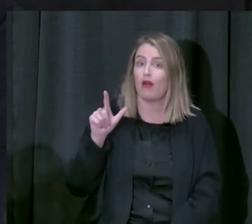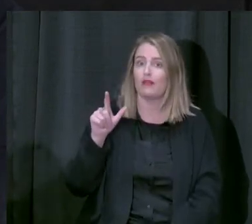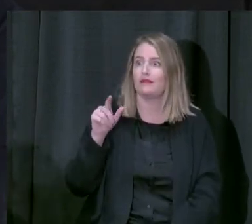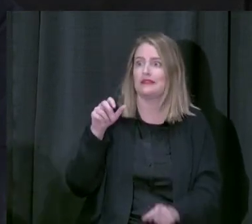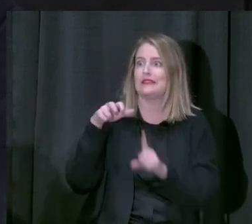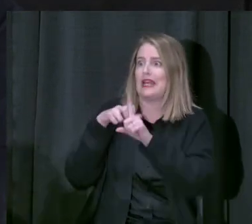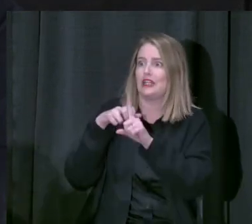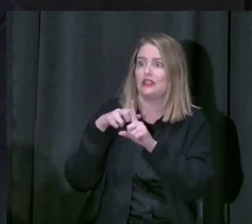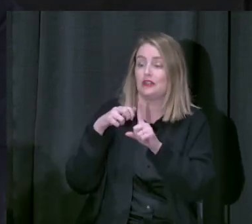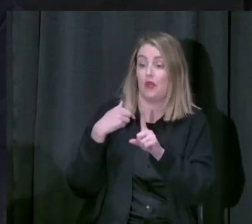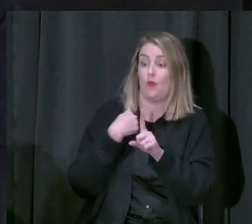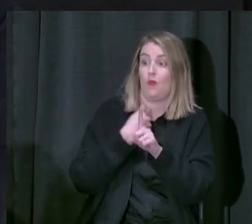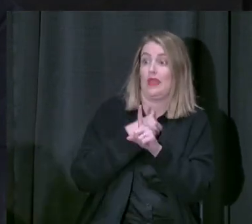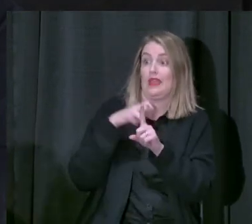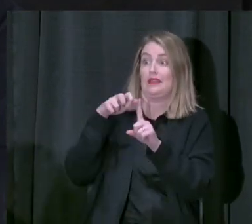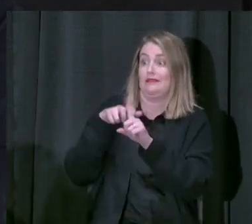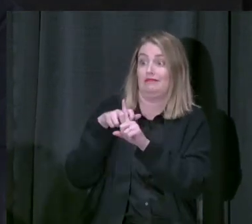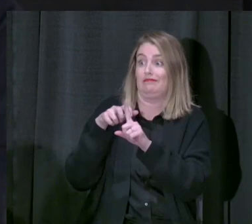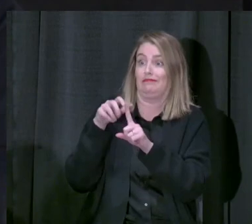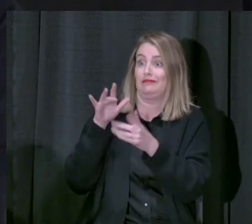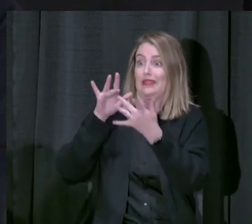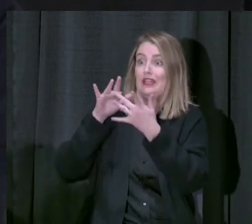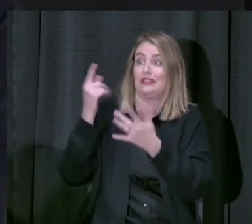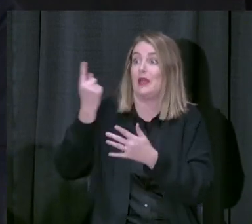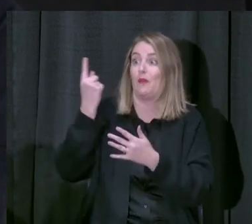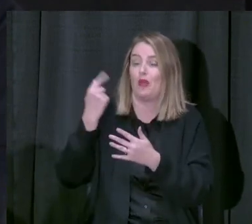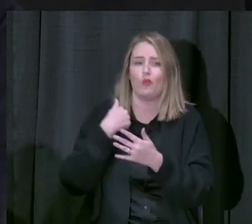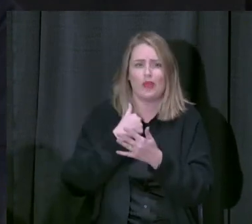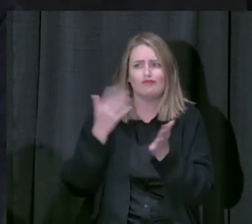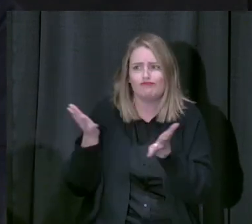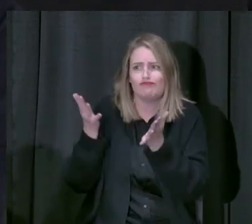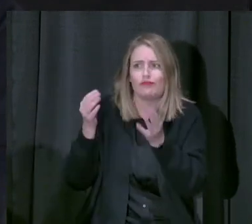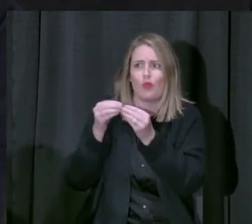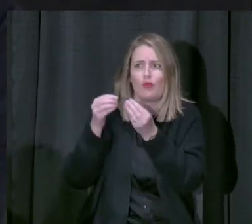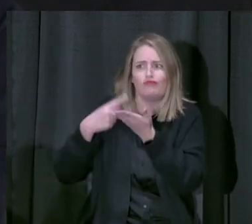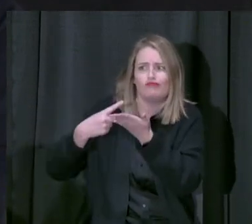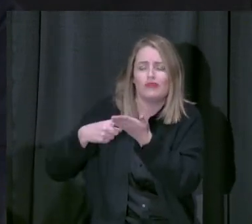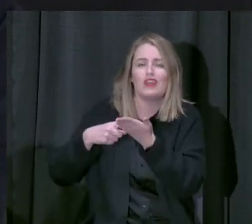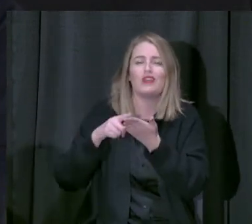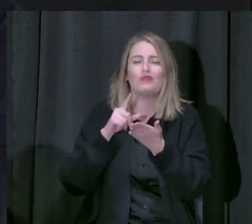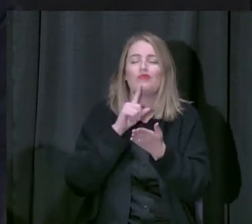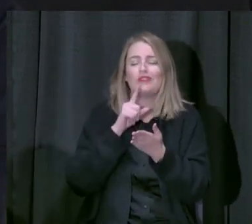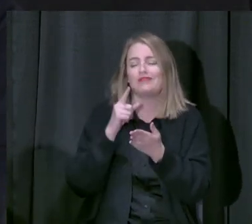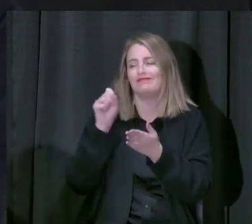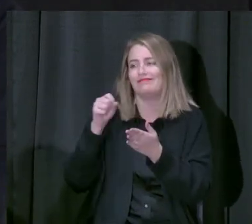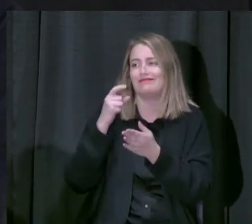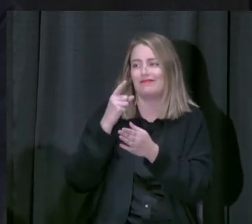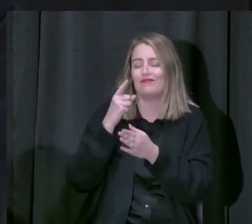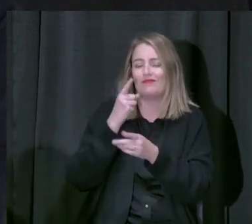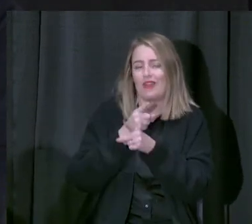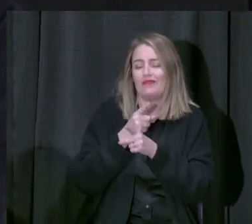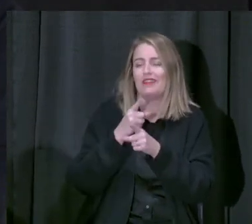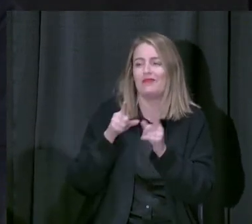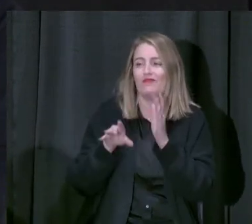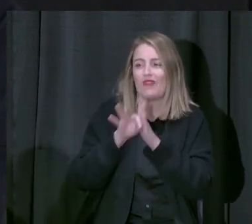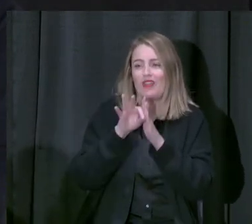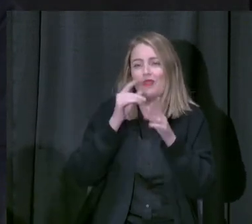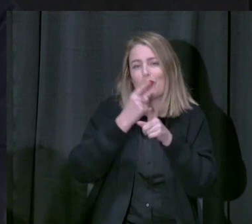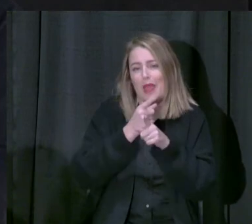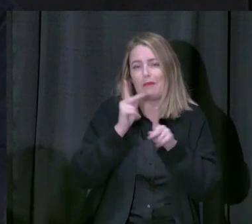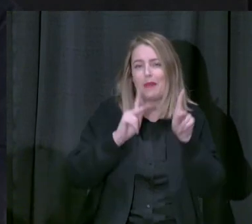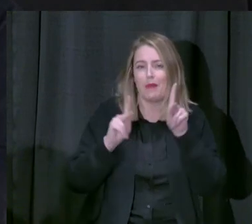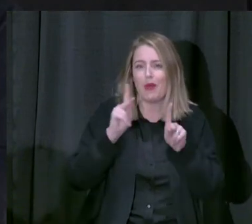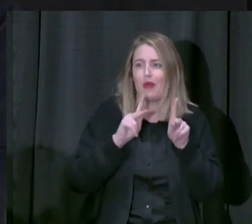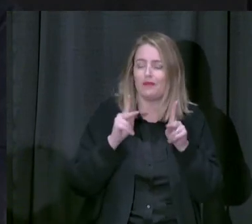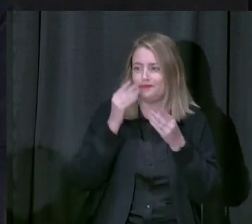somebody, we can pursue it further. But that's really what it's all about, is finding the right people to then take a step